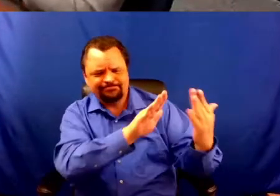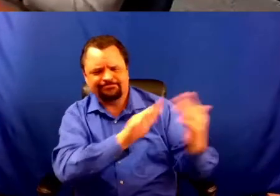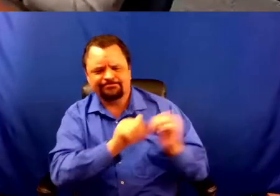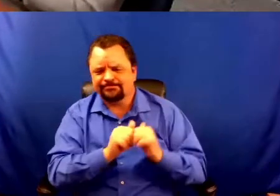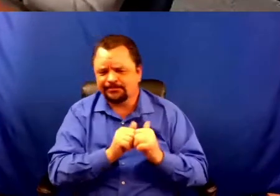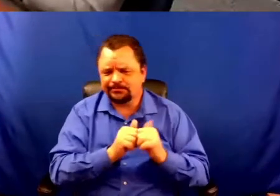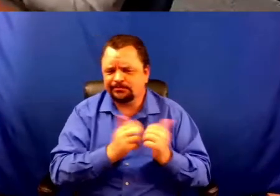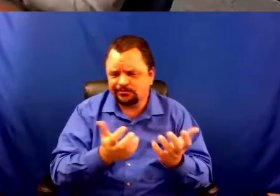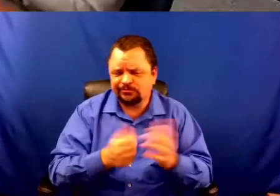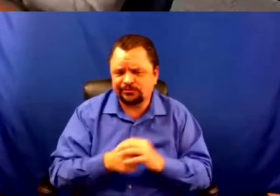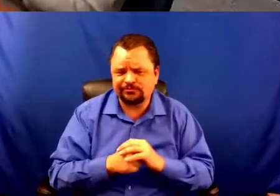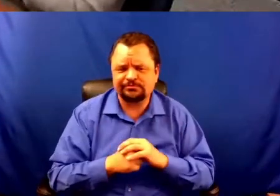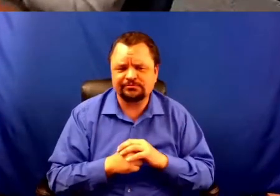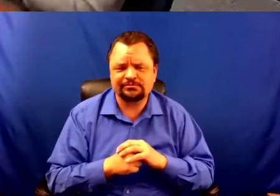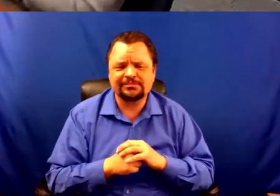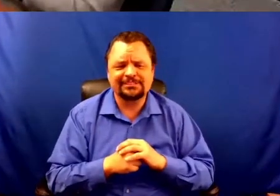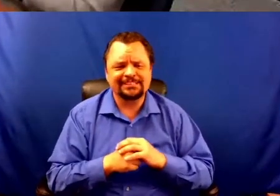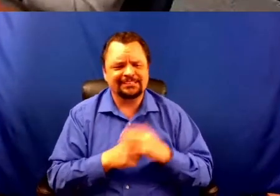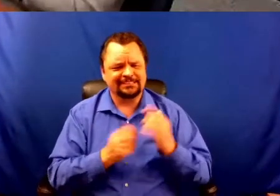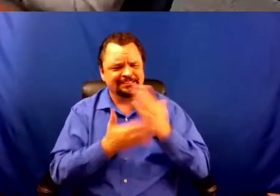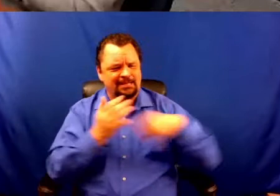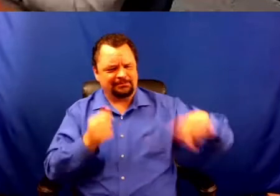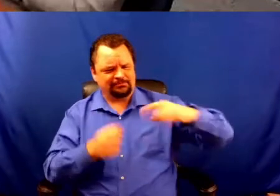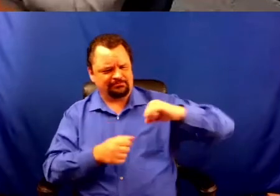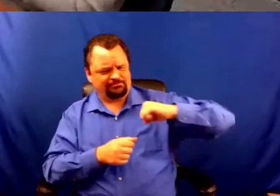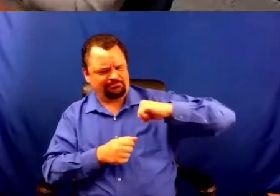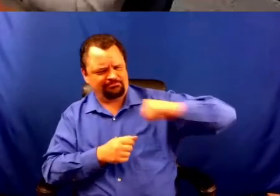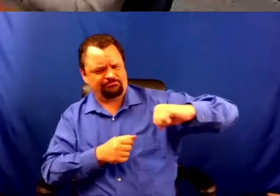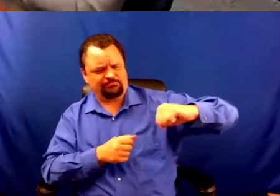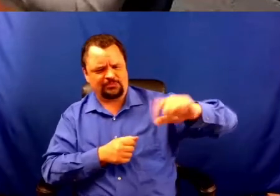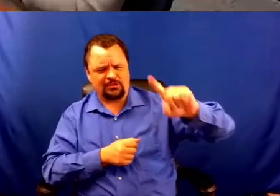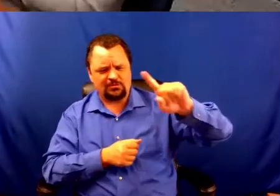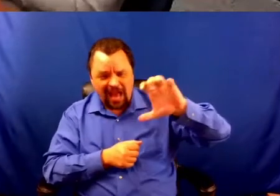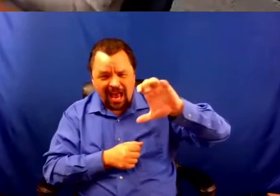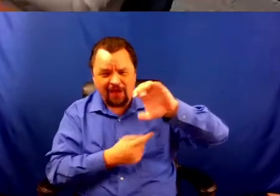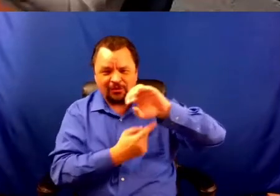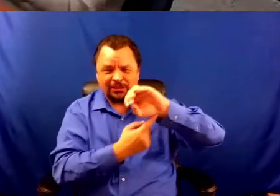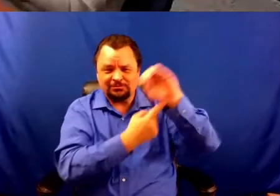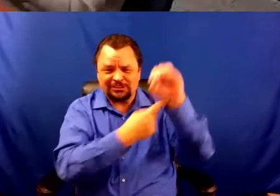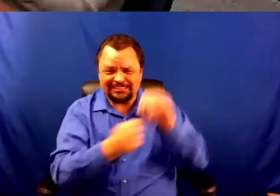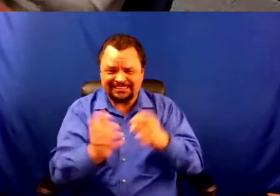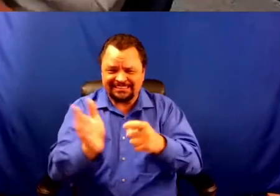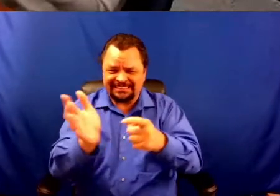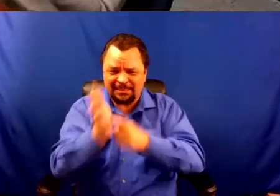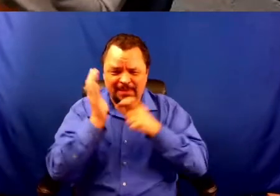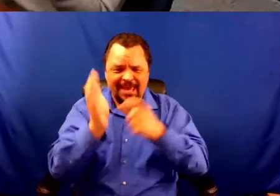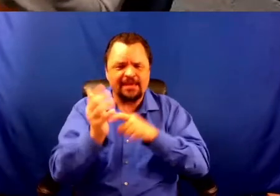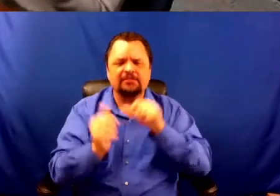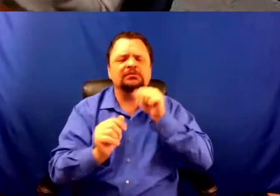100% mandates, not at all standing up against vaccinations. And in fact,